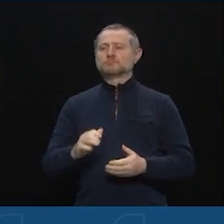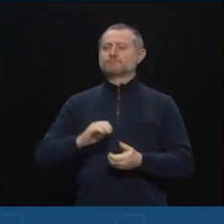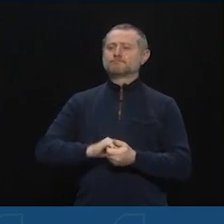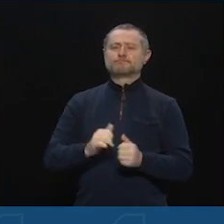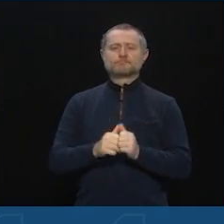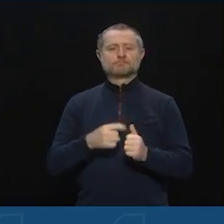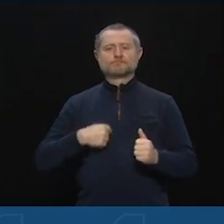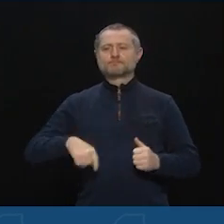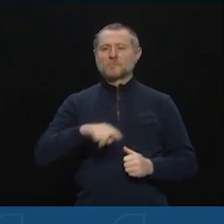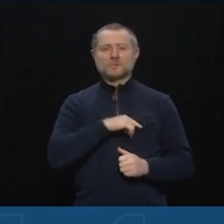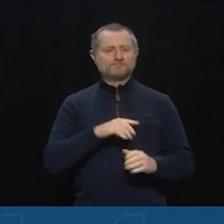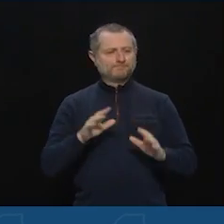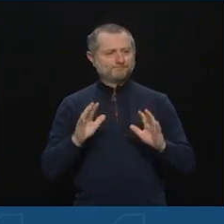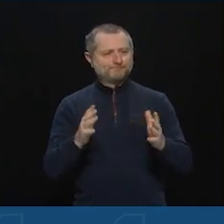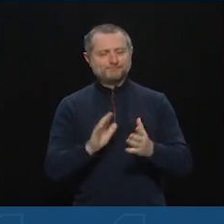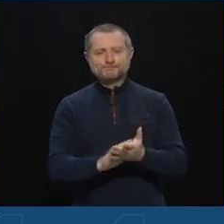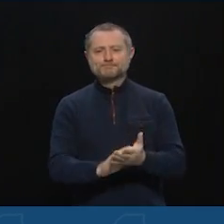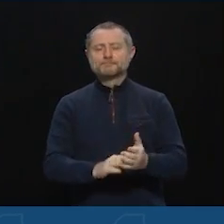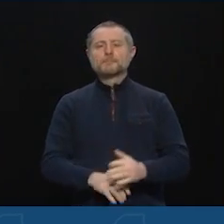him a round of